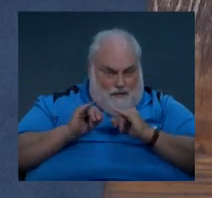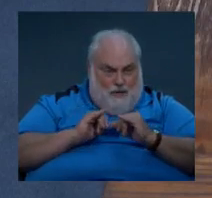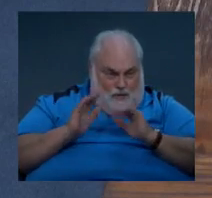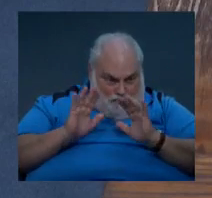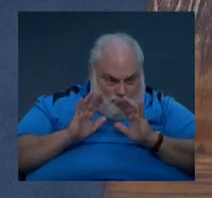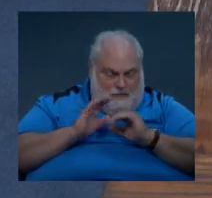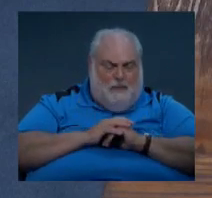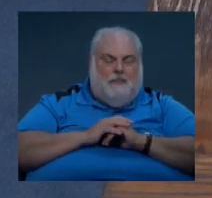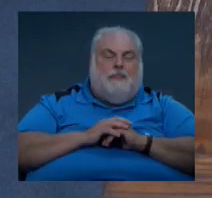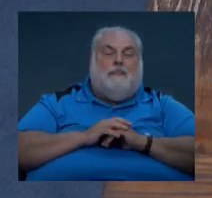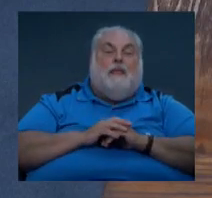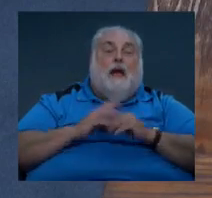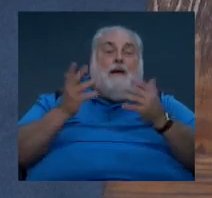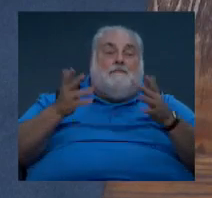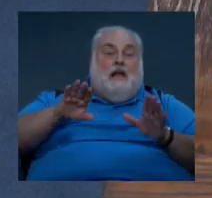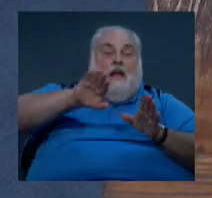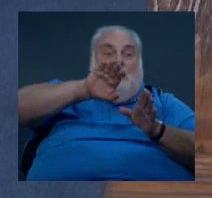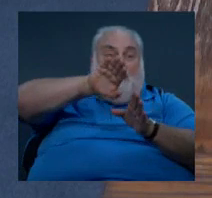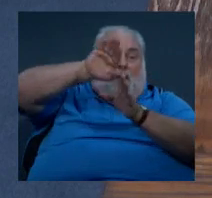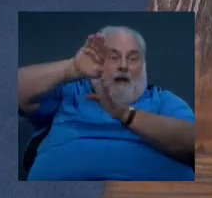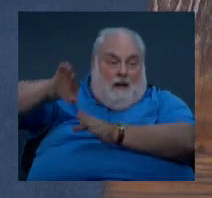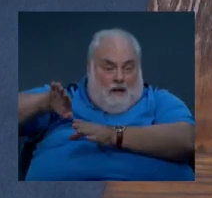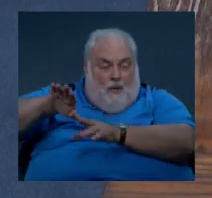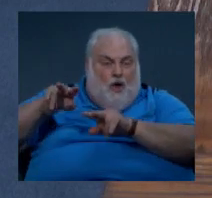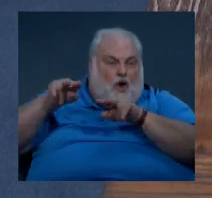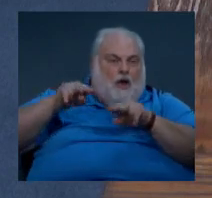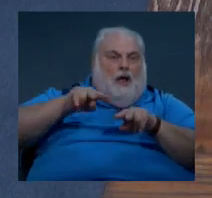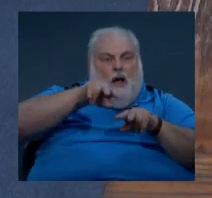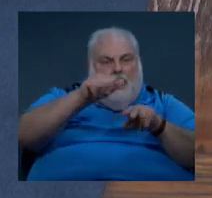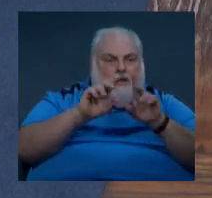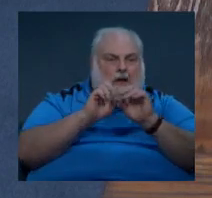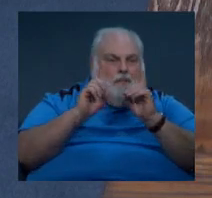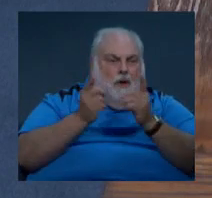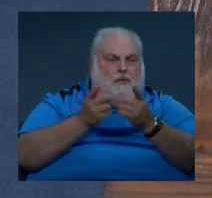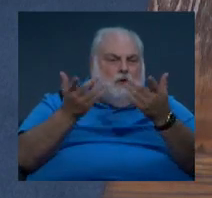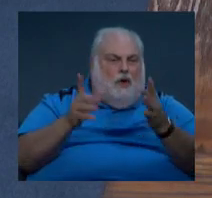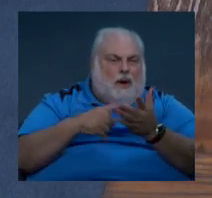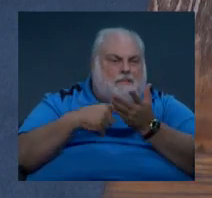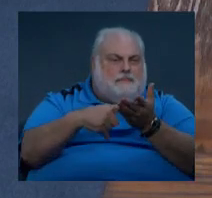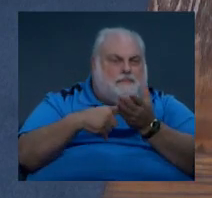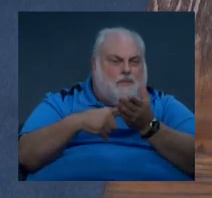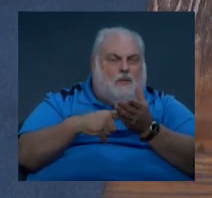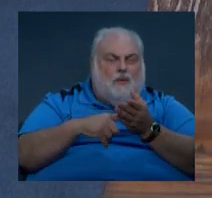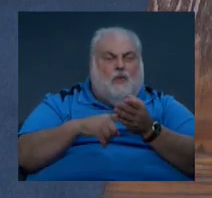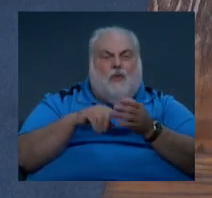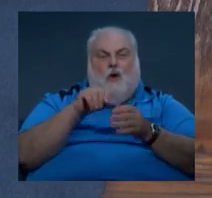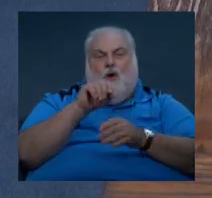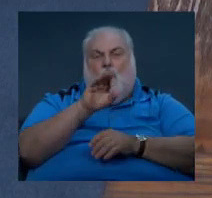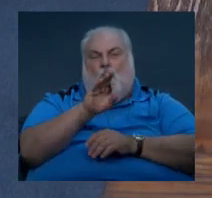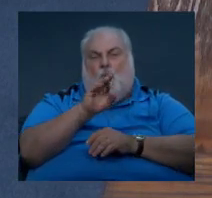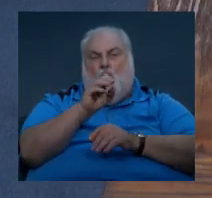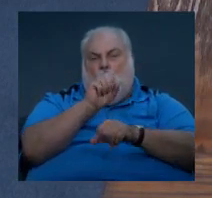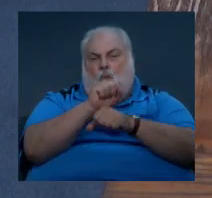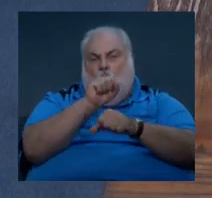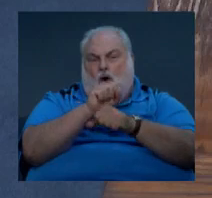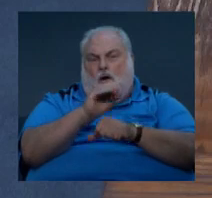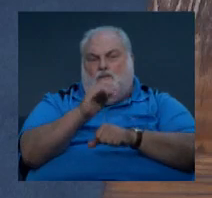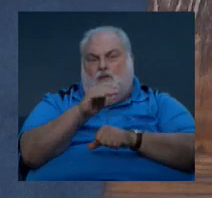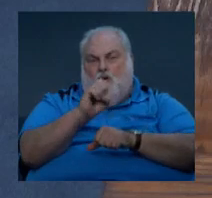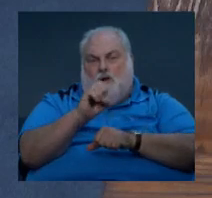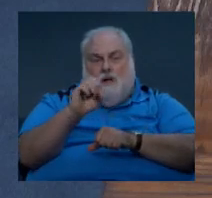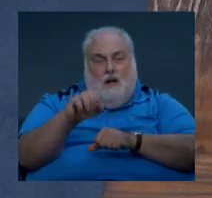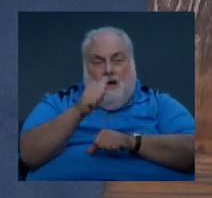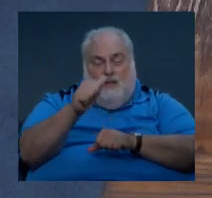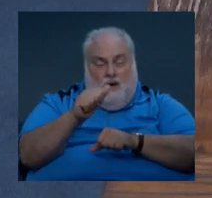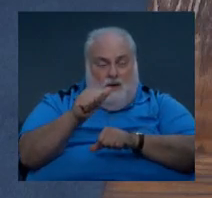other divisions and departments. We are already starting conversations with the workforce to look at other employers.